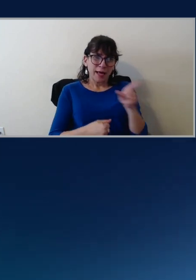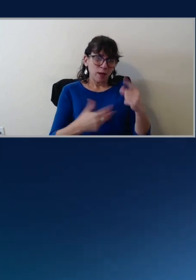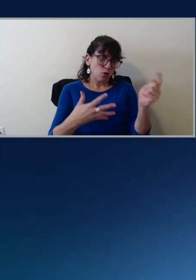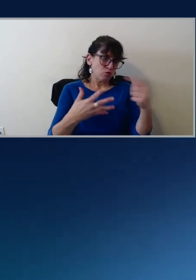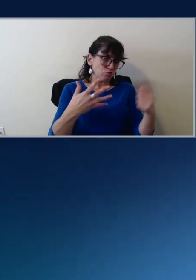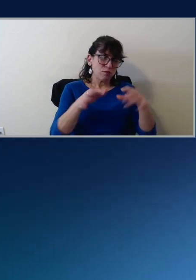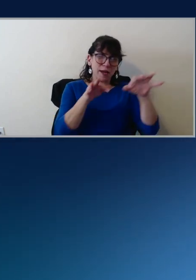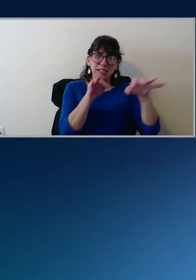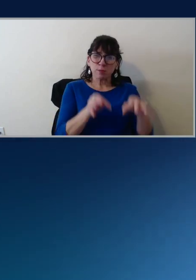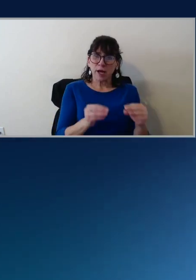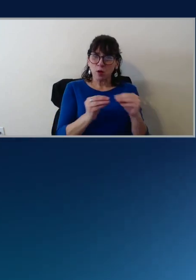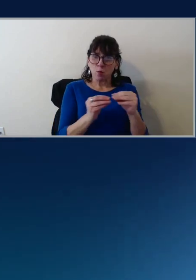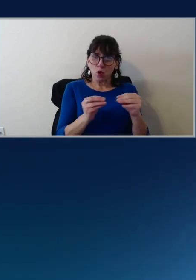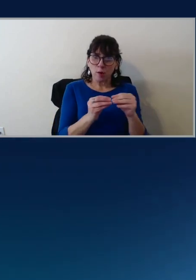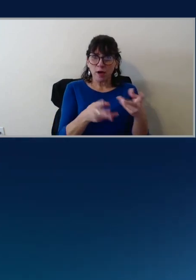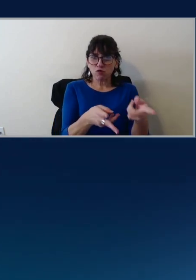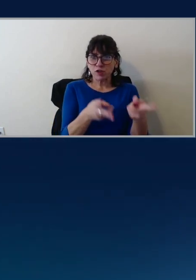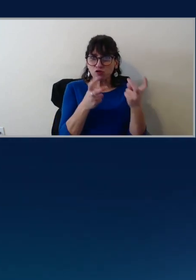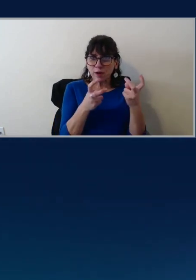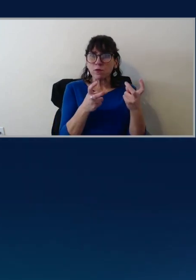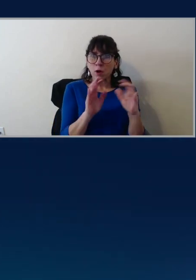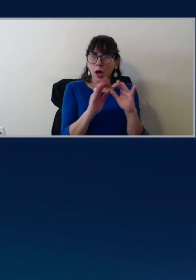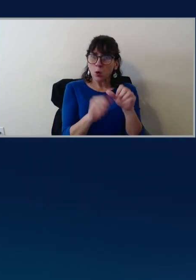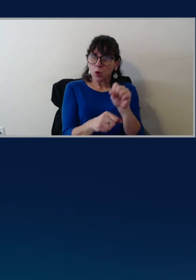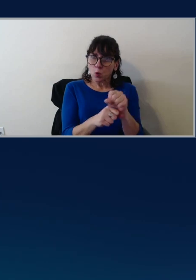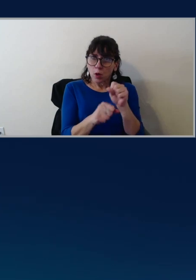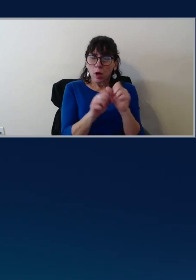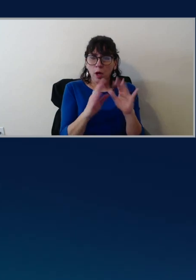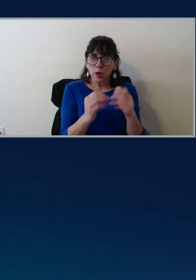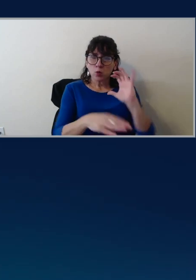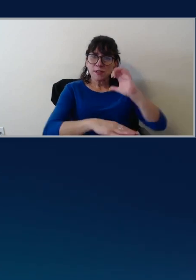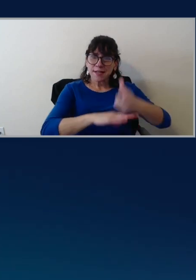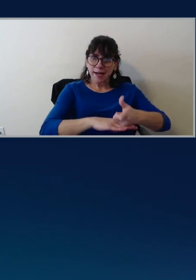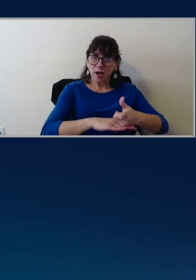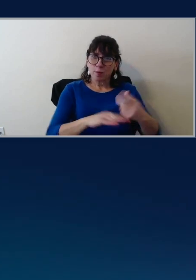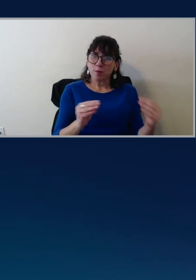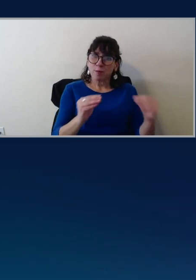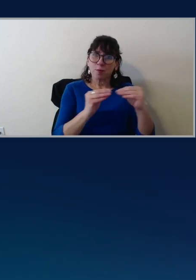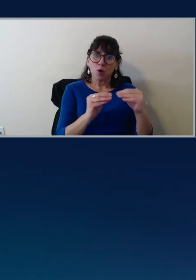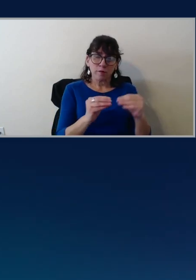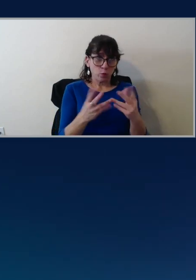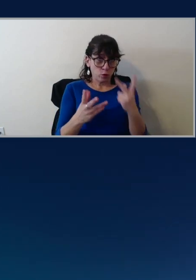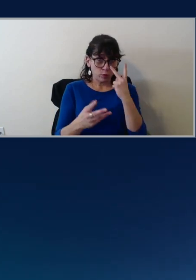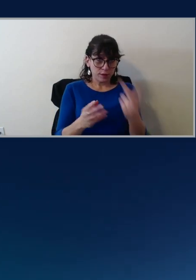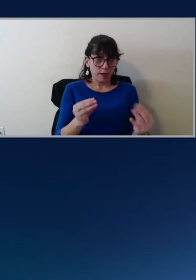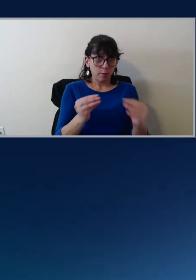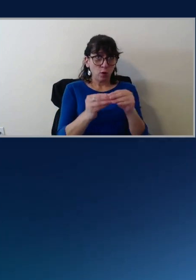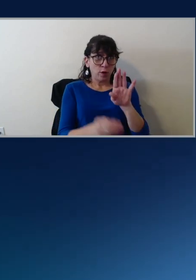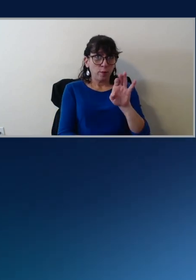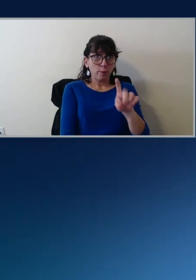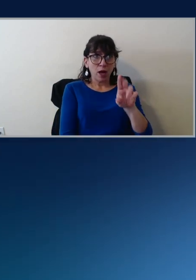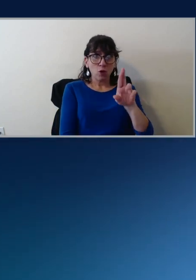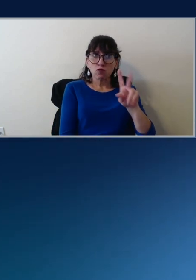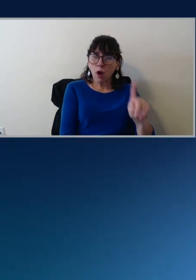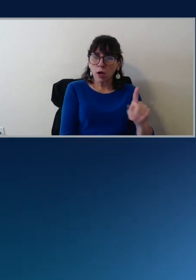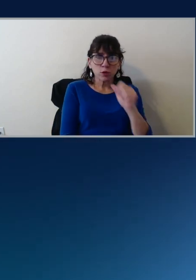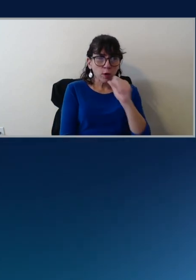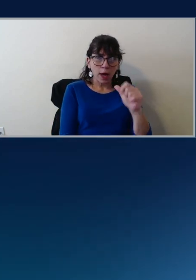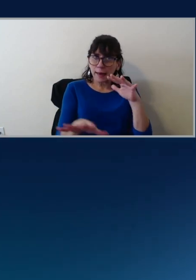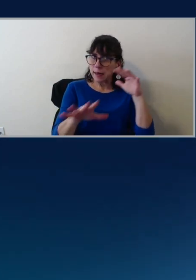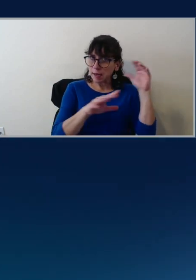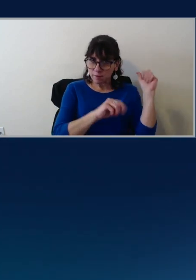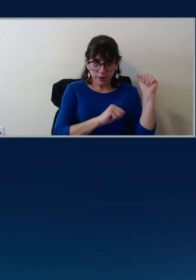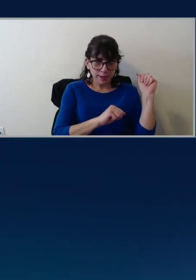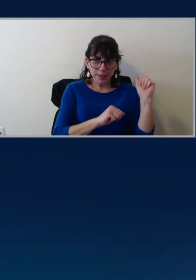about what is retrieval augmented generation, how does it work, and how do you set this up even more. So if you want to see more Bedrock goodness, do not go anywhere. And I see